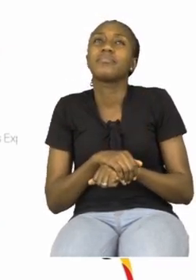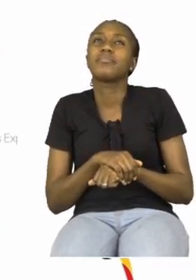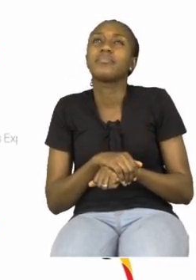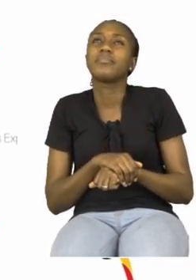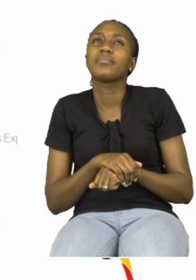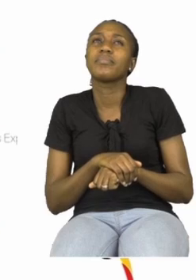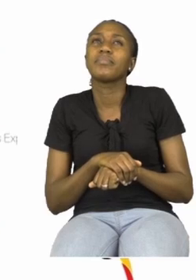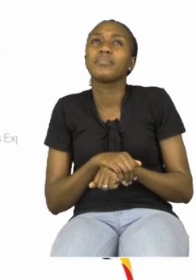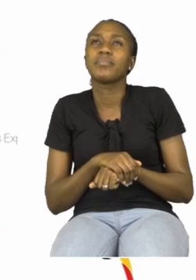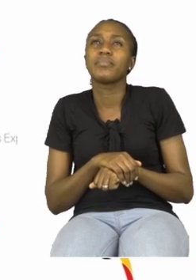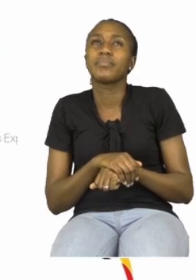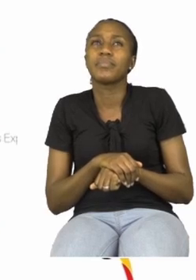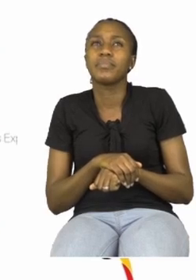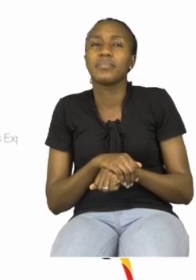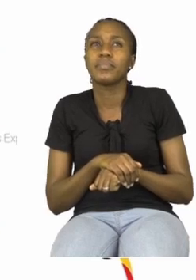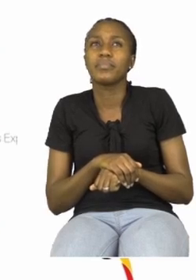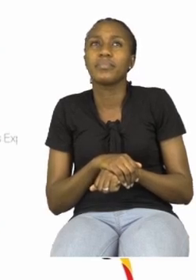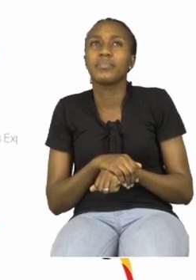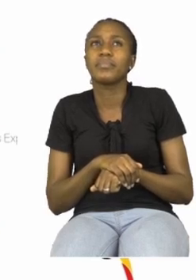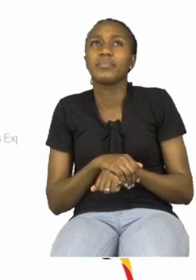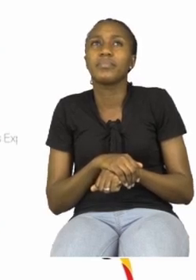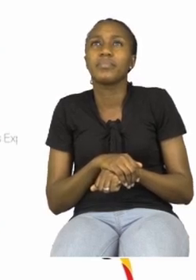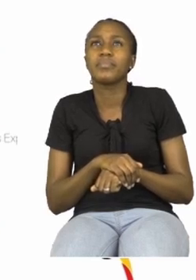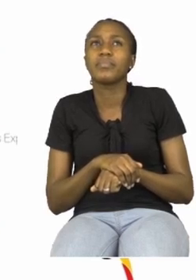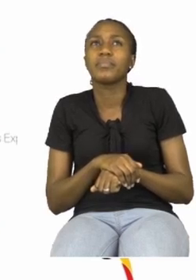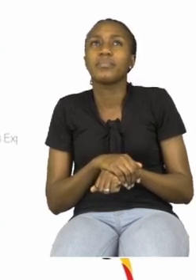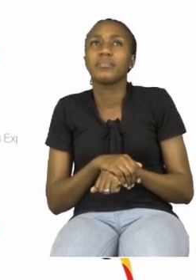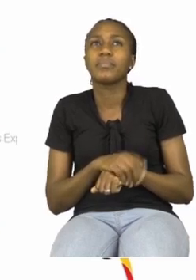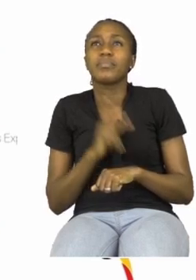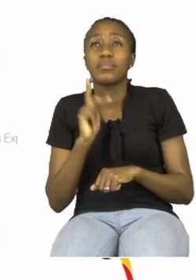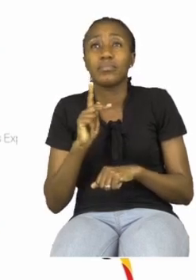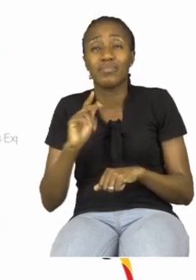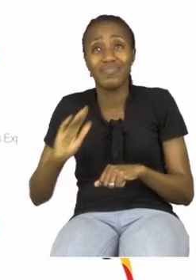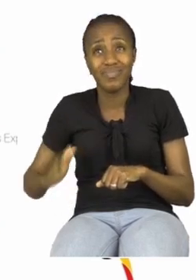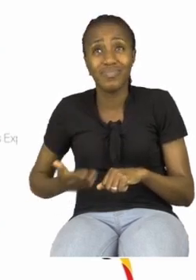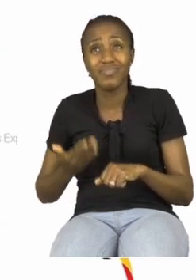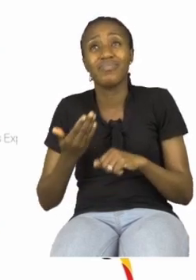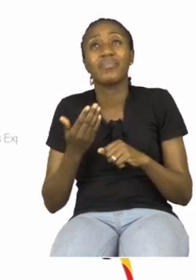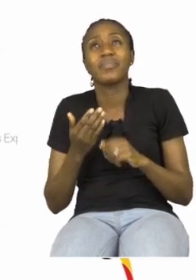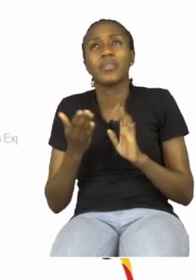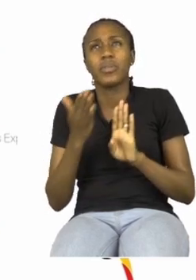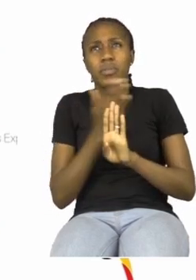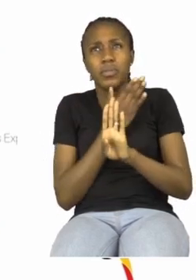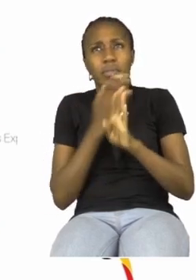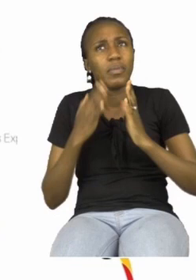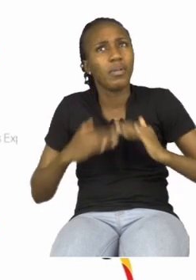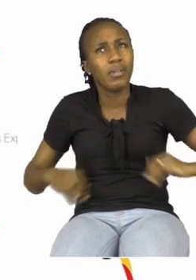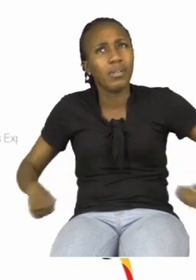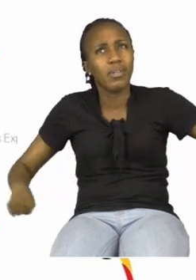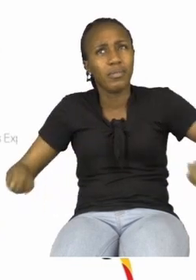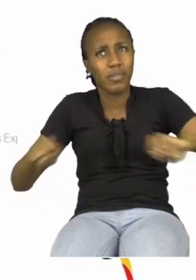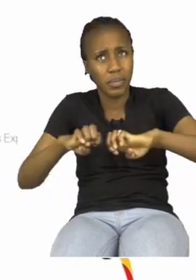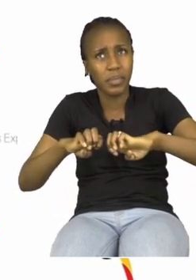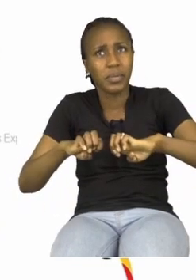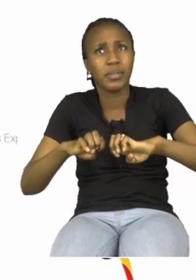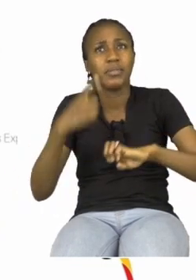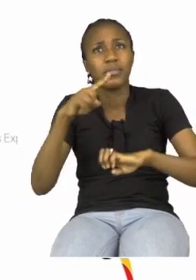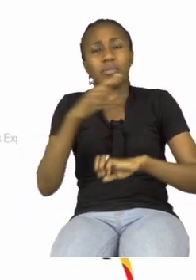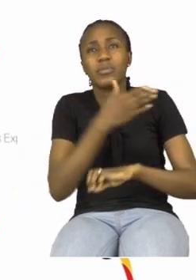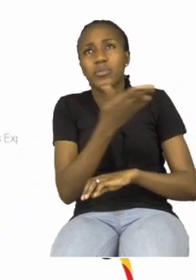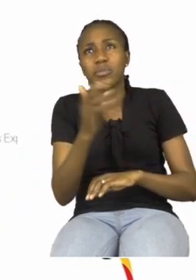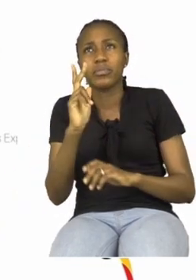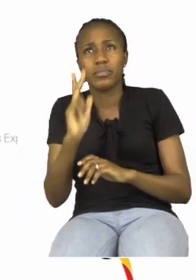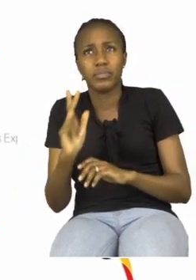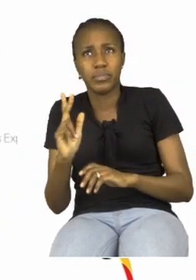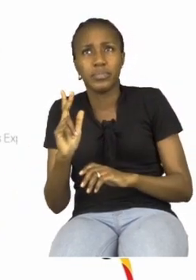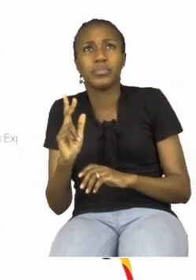more e-bikes are being sold, and we want to provide a safe environment for commuting on e-bikes in Namibia, as well as having